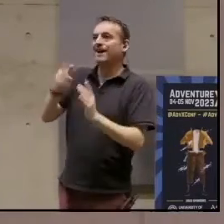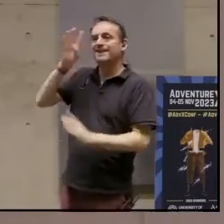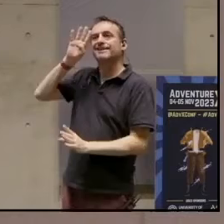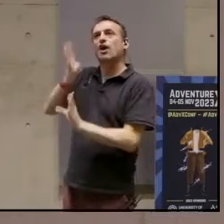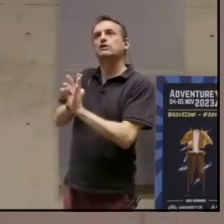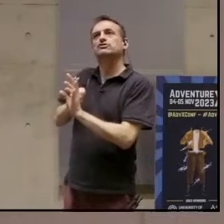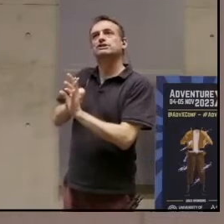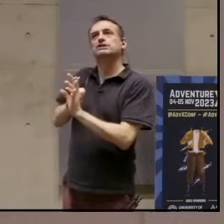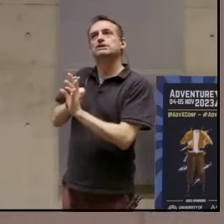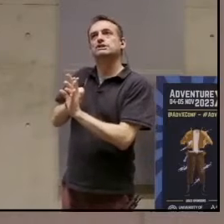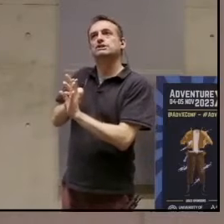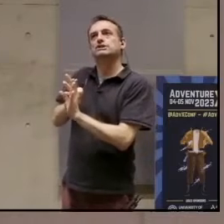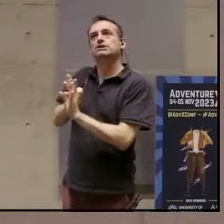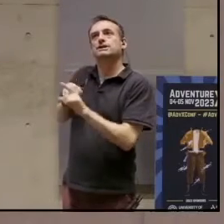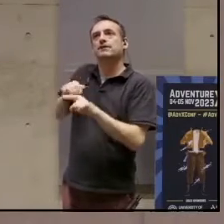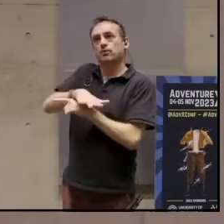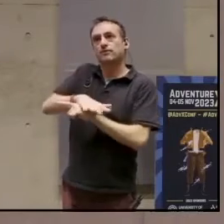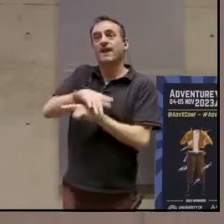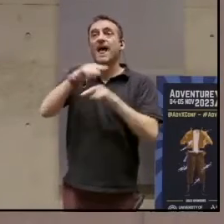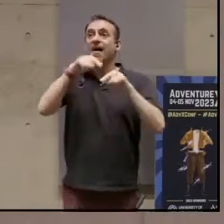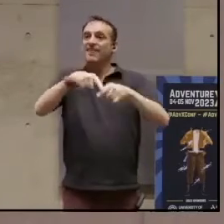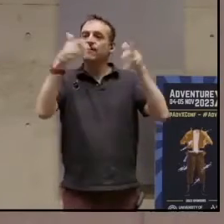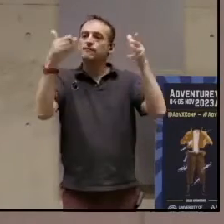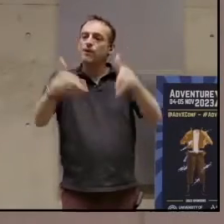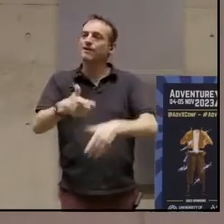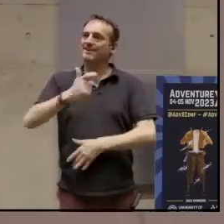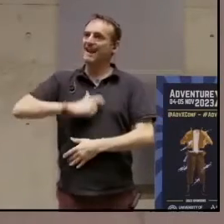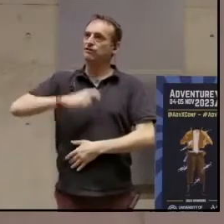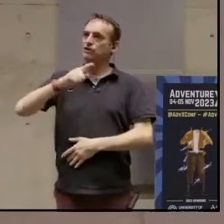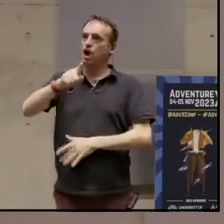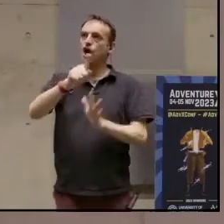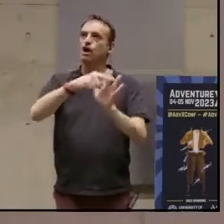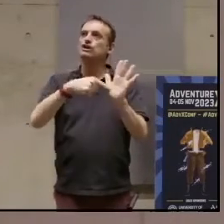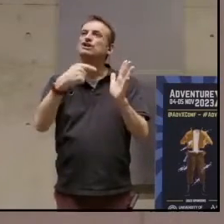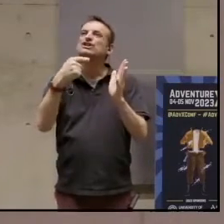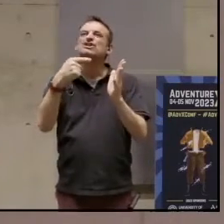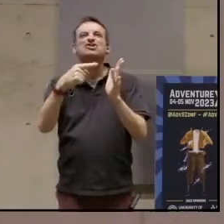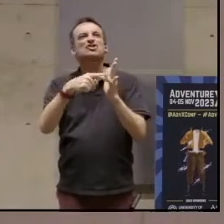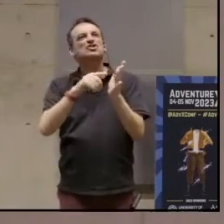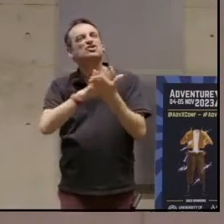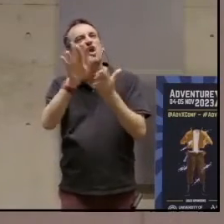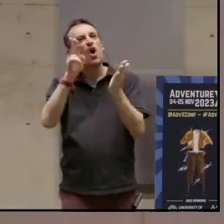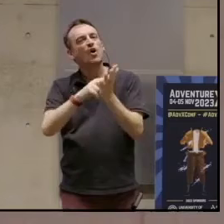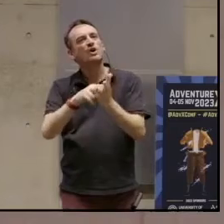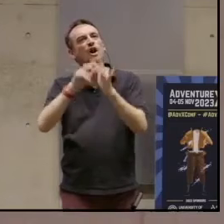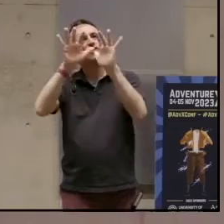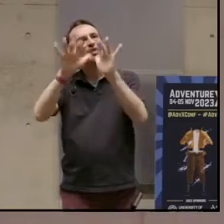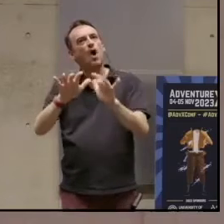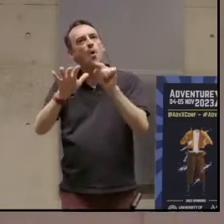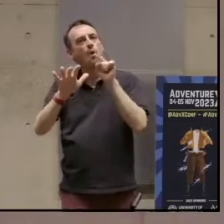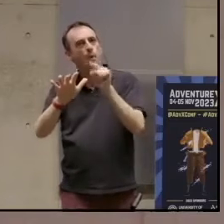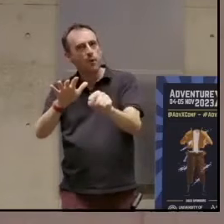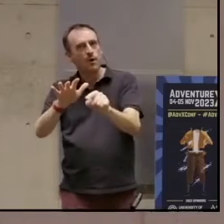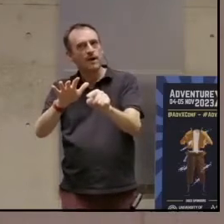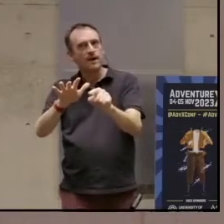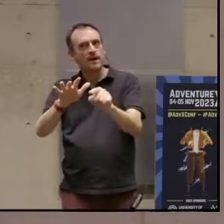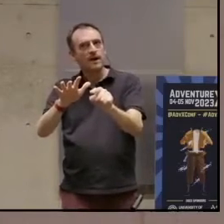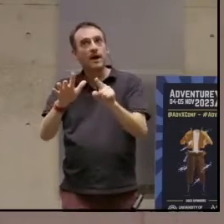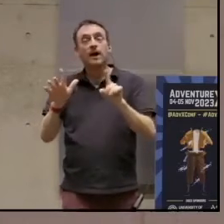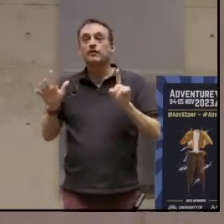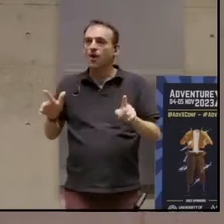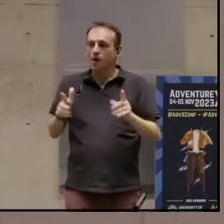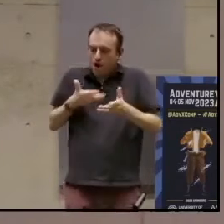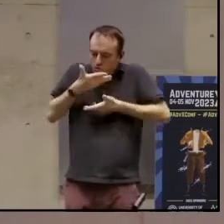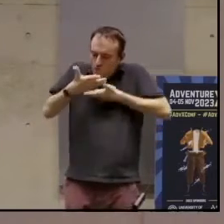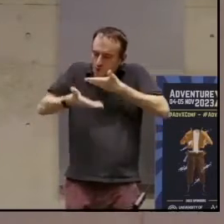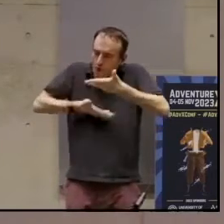and Dany Targaryen's head. And that's the problem. We changed storytelling techniques without a